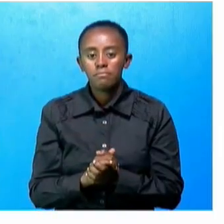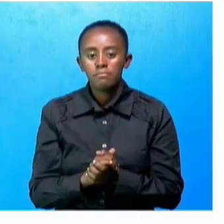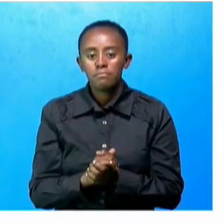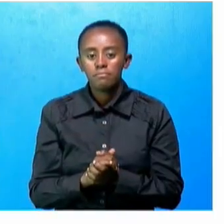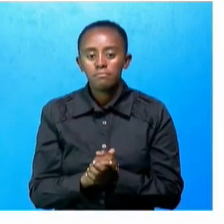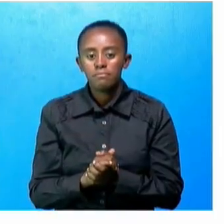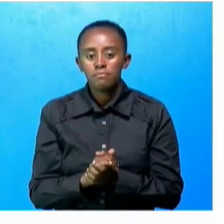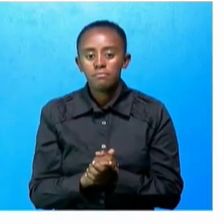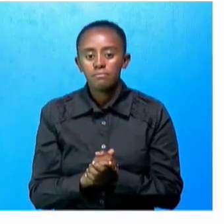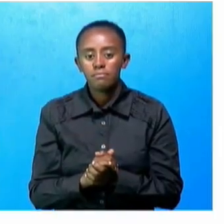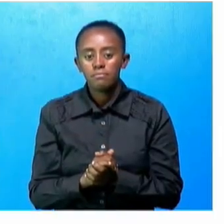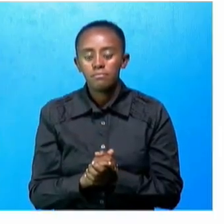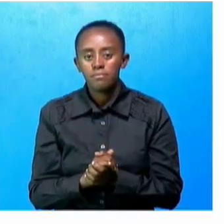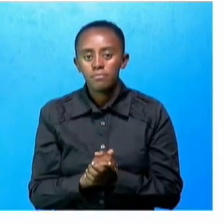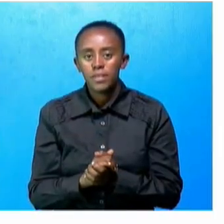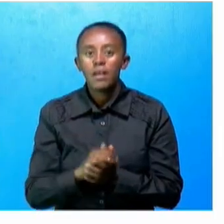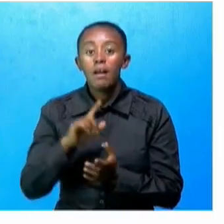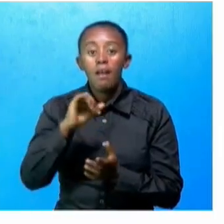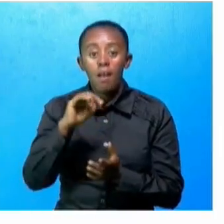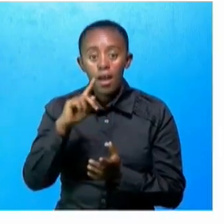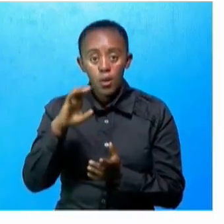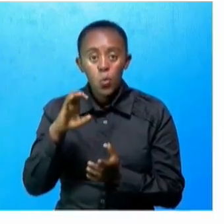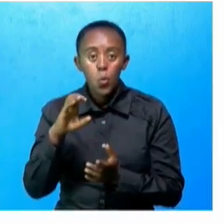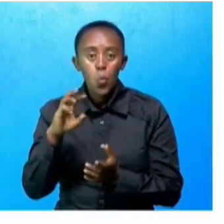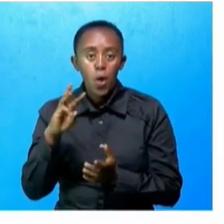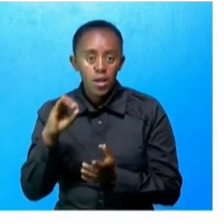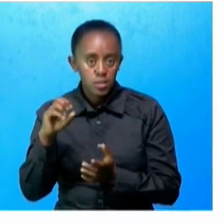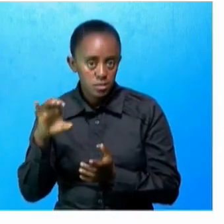Right? Likewise.